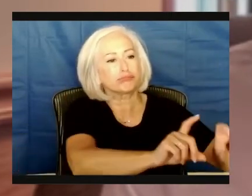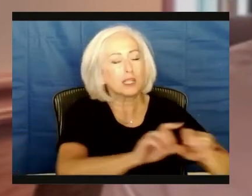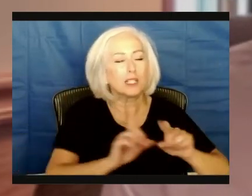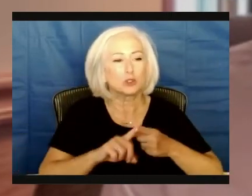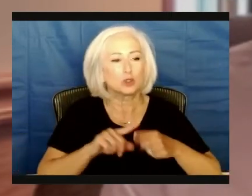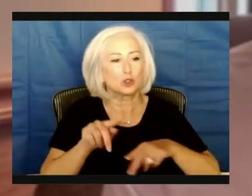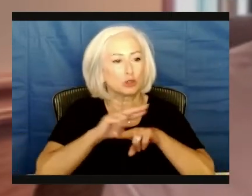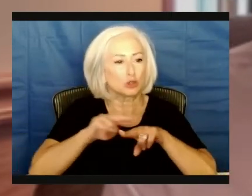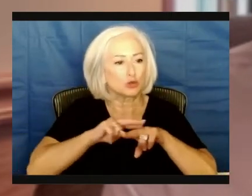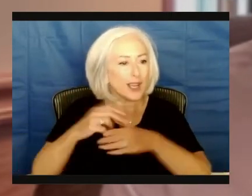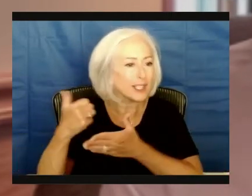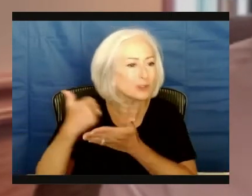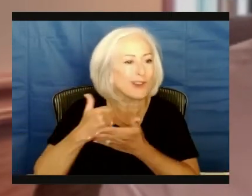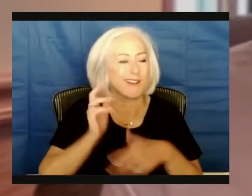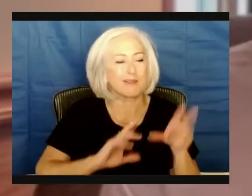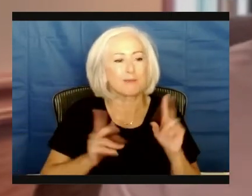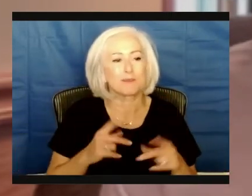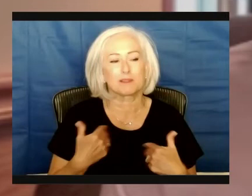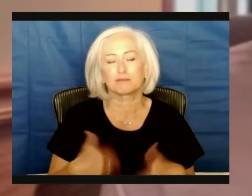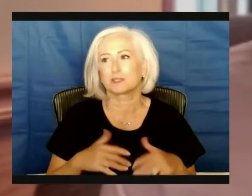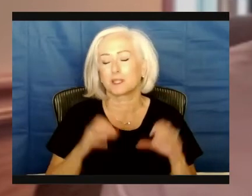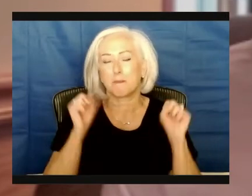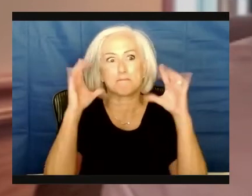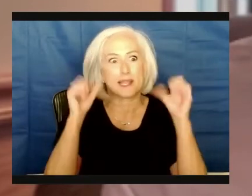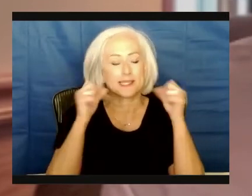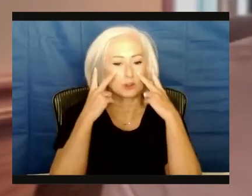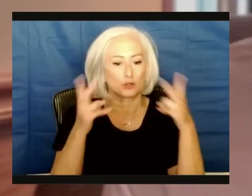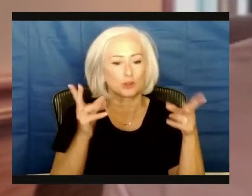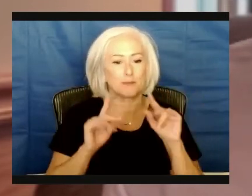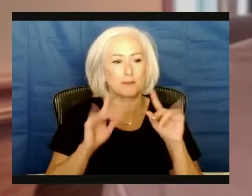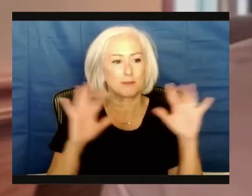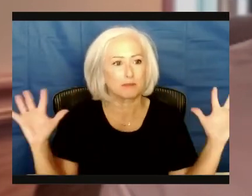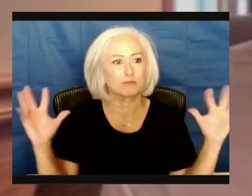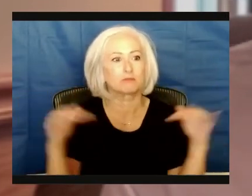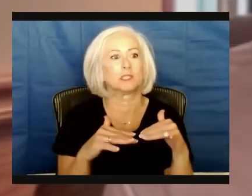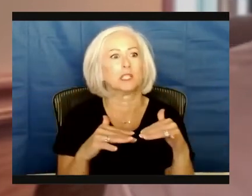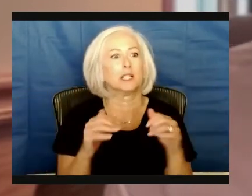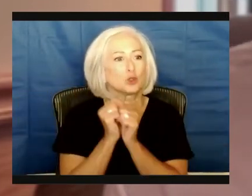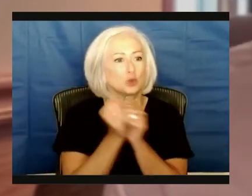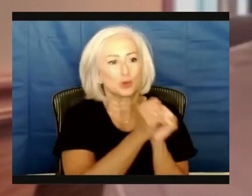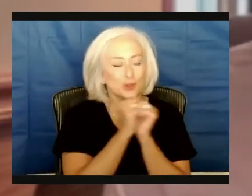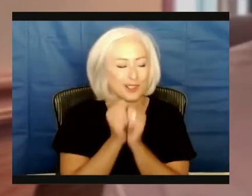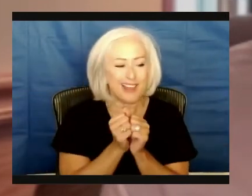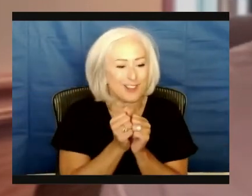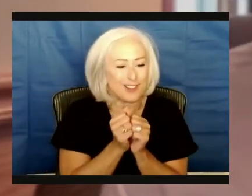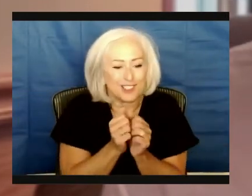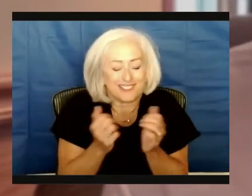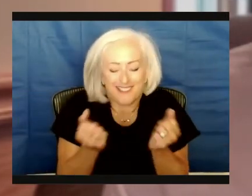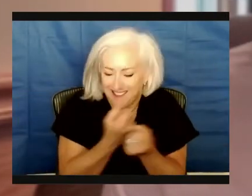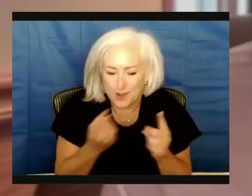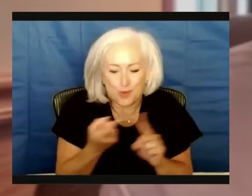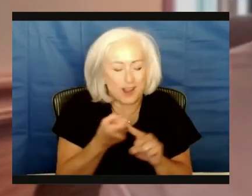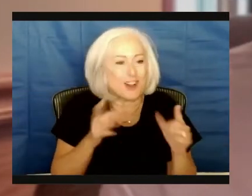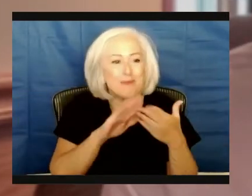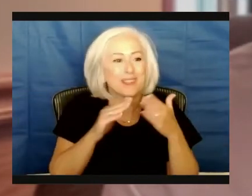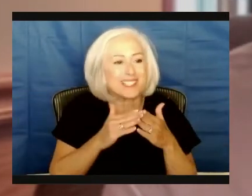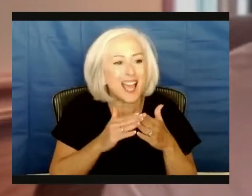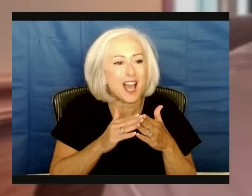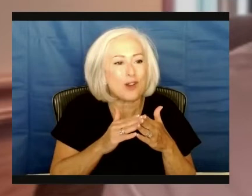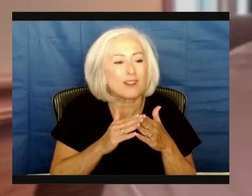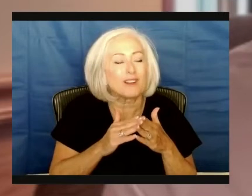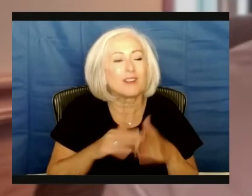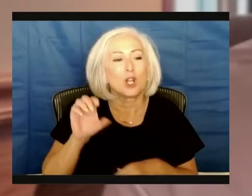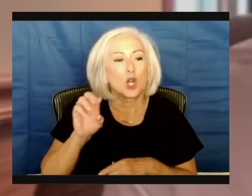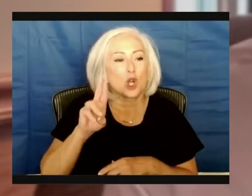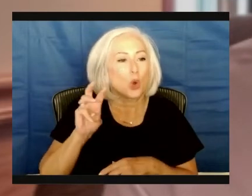whole community come together. And everyone in this small town basically came out and were coming with crowbars and ladders and everything they could carry